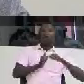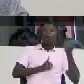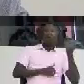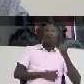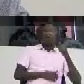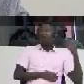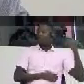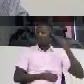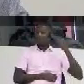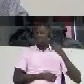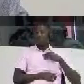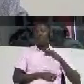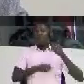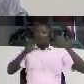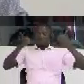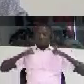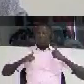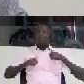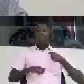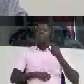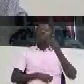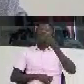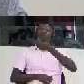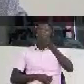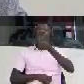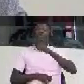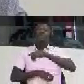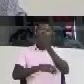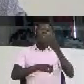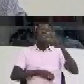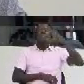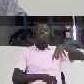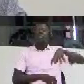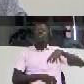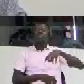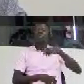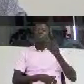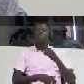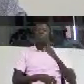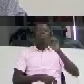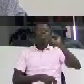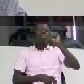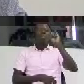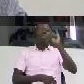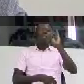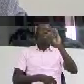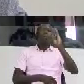hearings will be held in villages and towns of Sudanor,